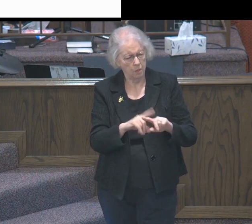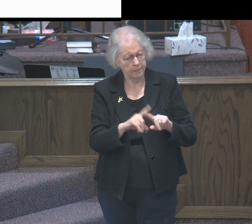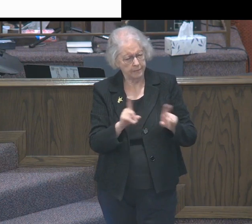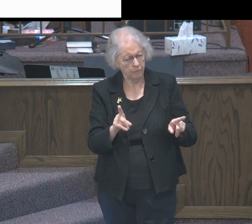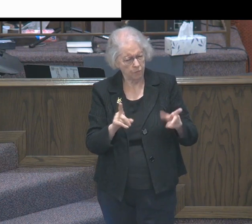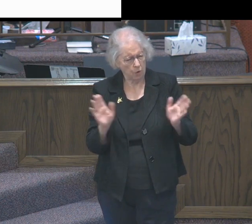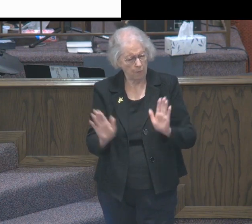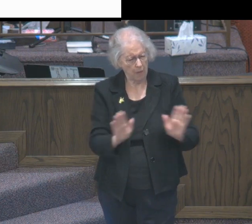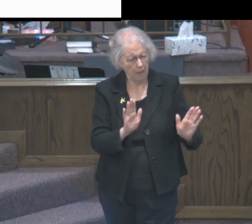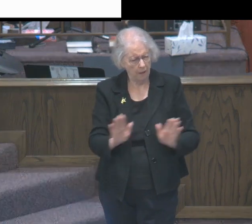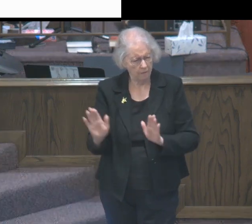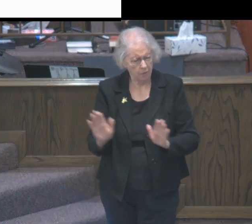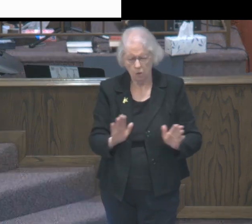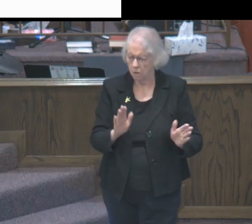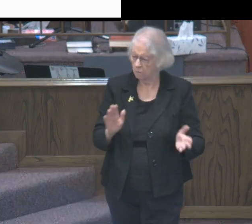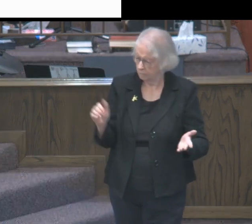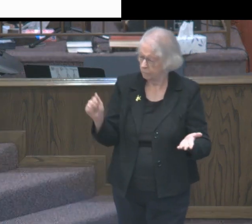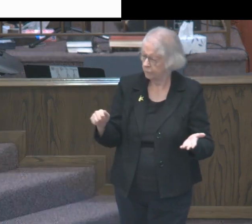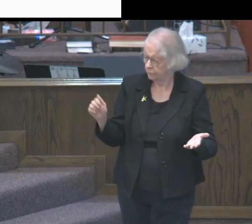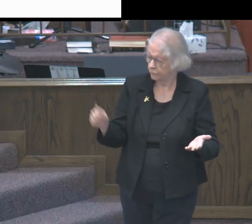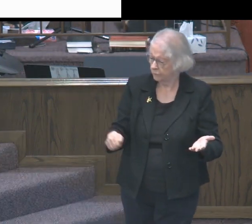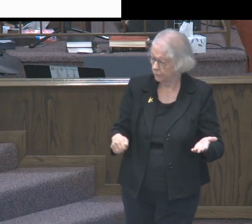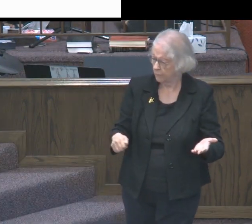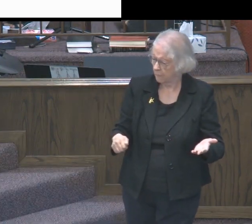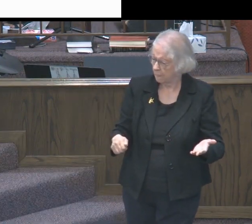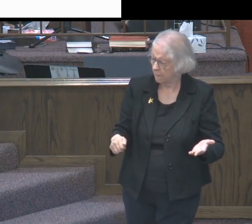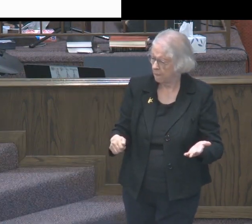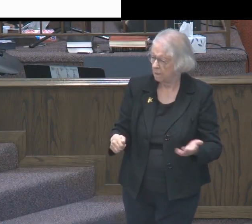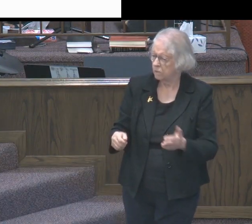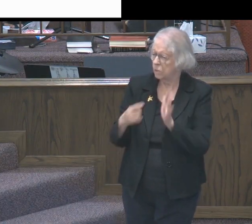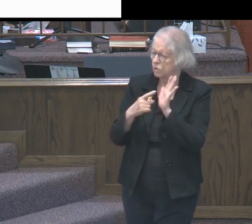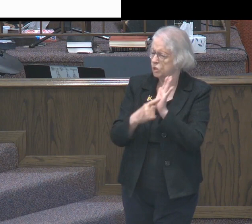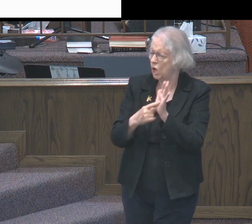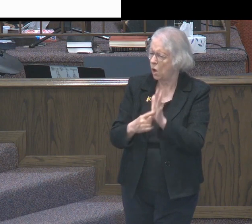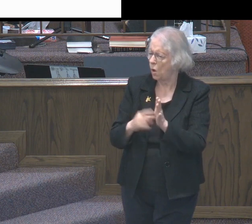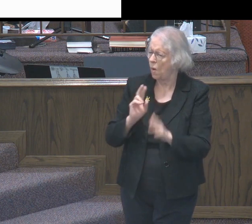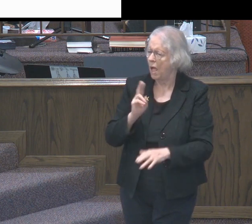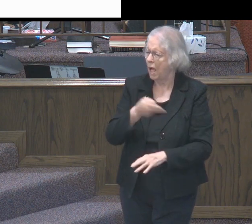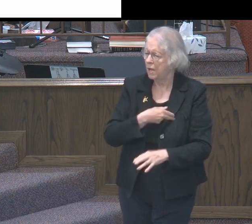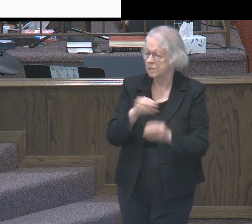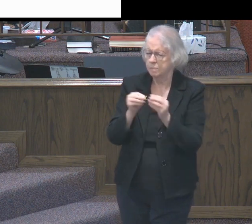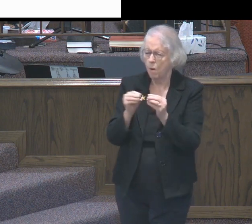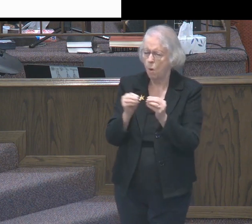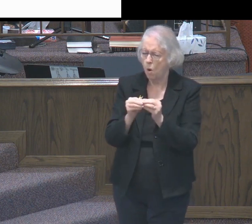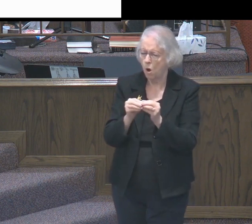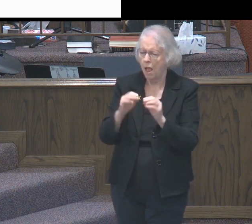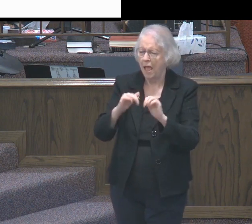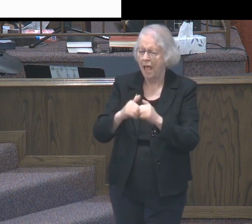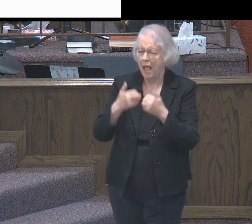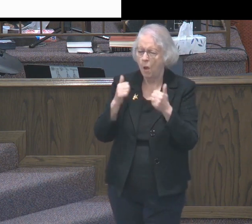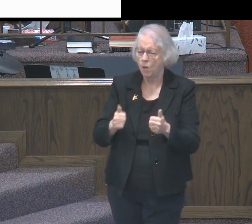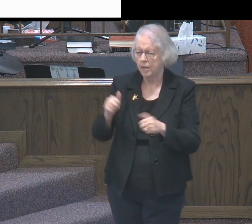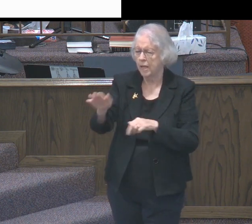that you've already shown us about what we should look like will be evident and